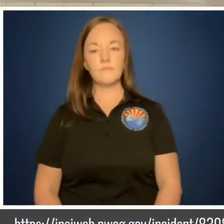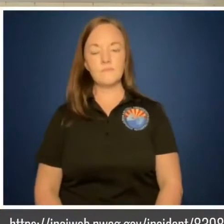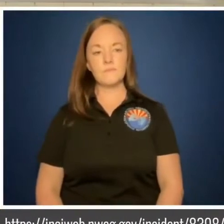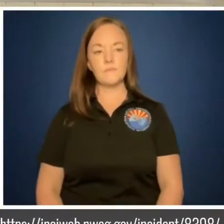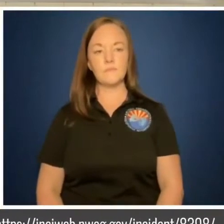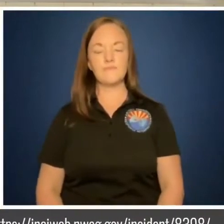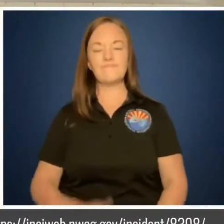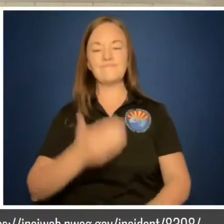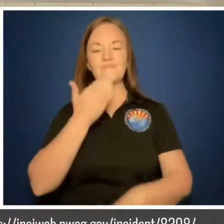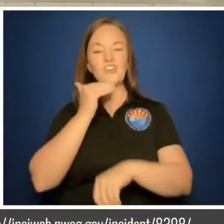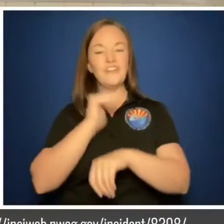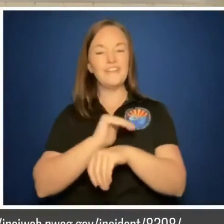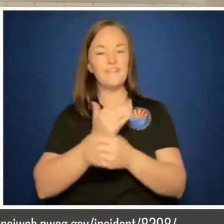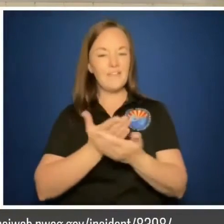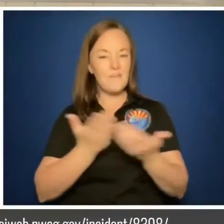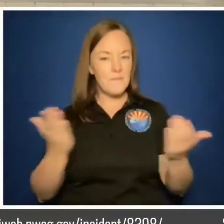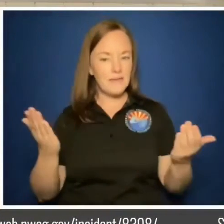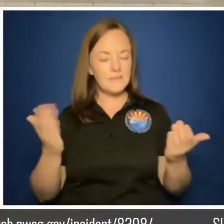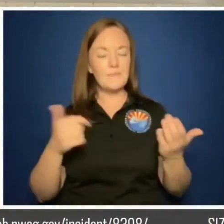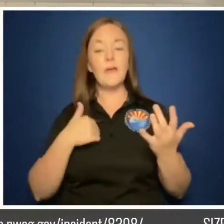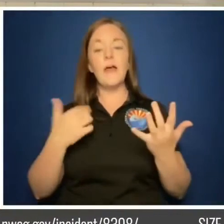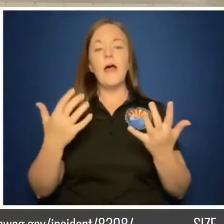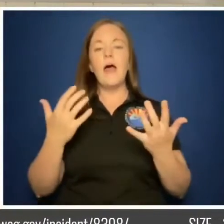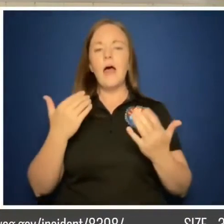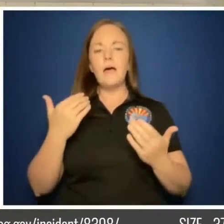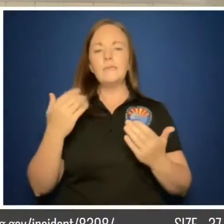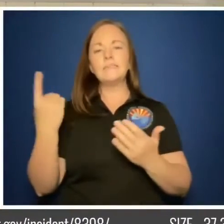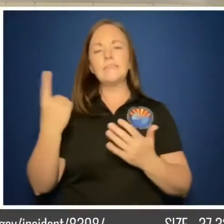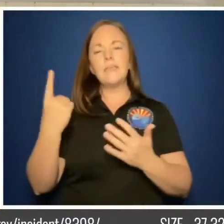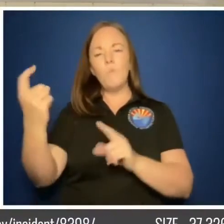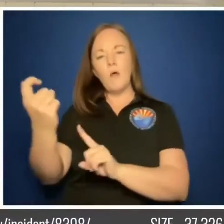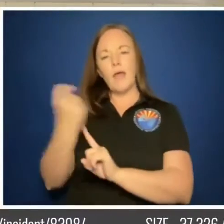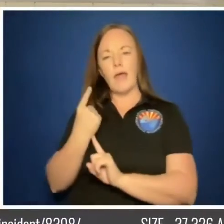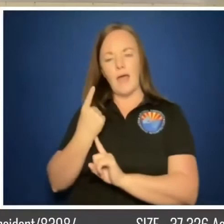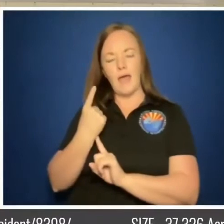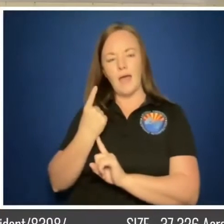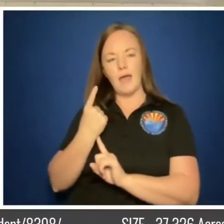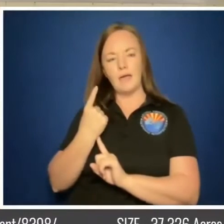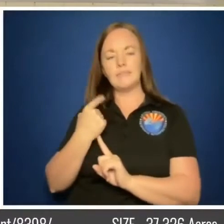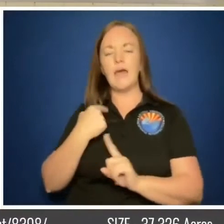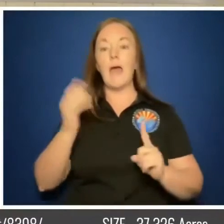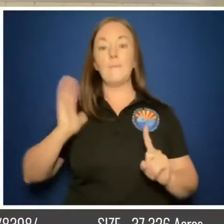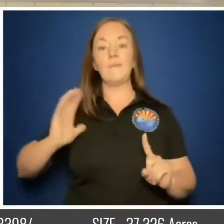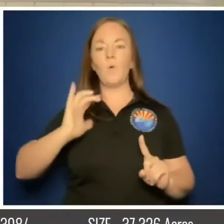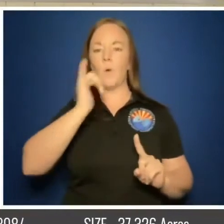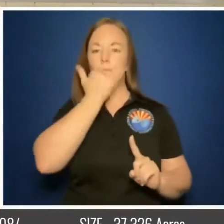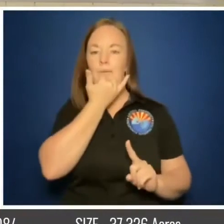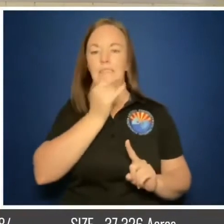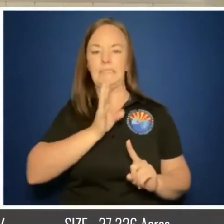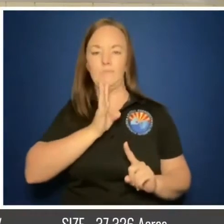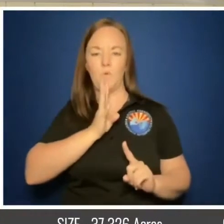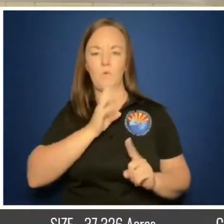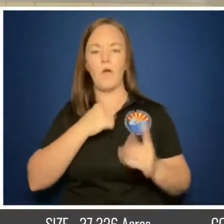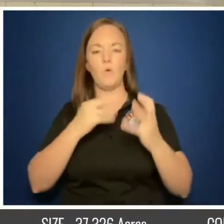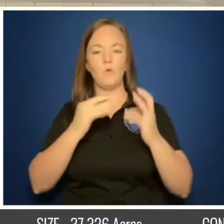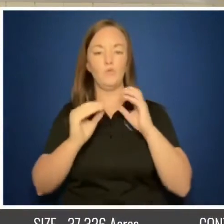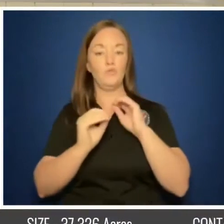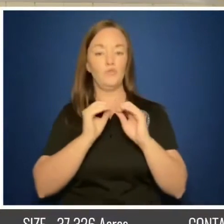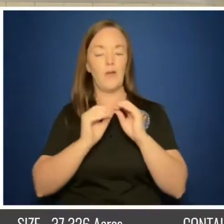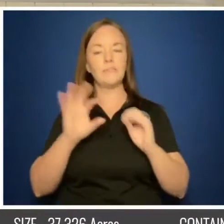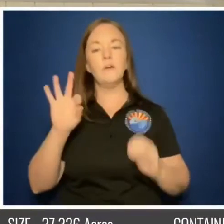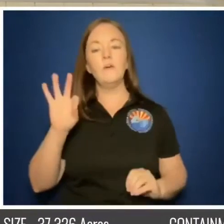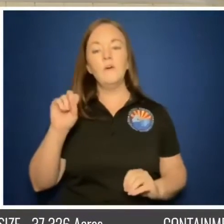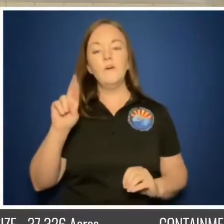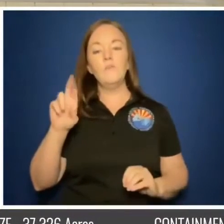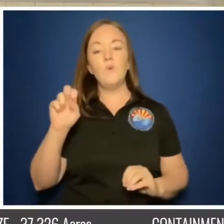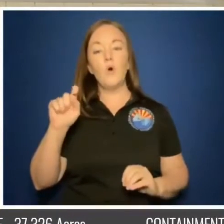Good evening, everybody. I had a question here. I misspoke earlier. I wanted to make a correction that Forest Hill was the